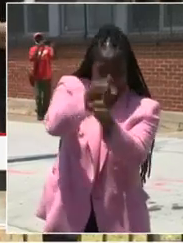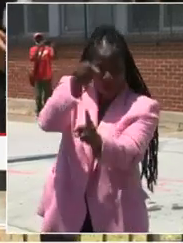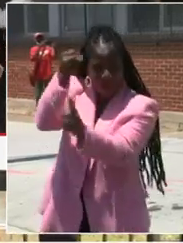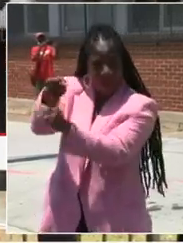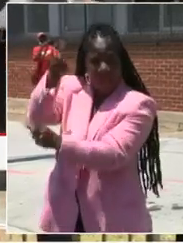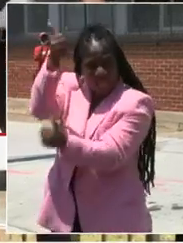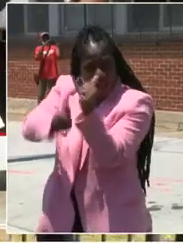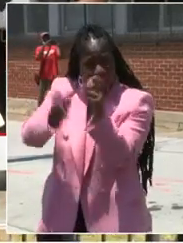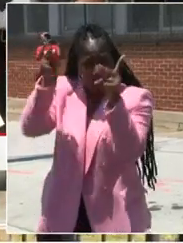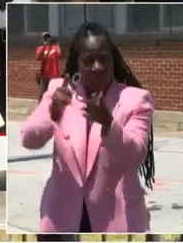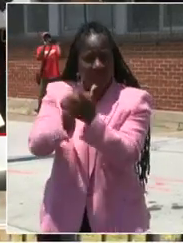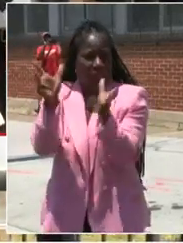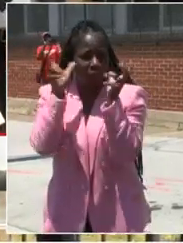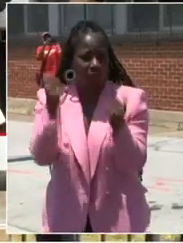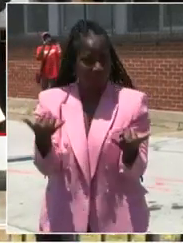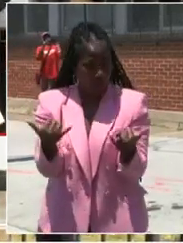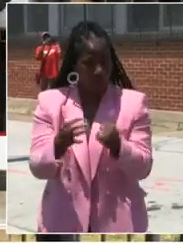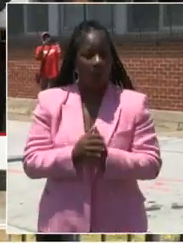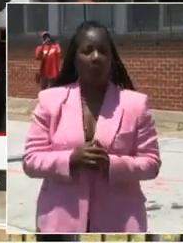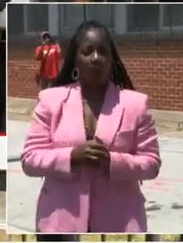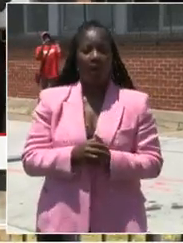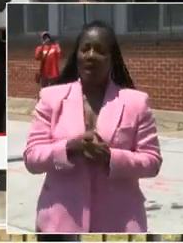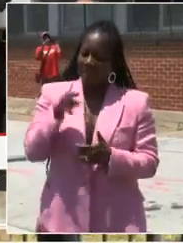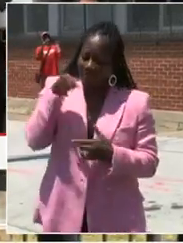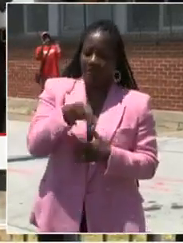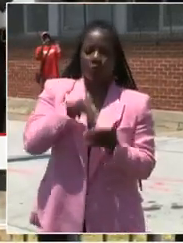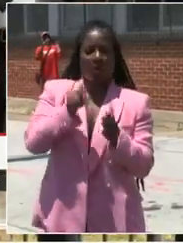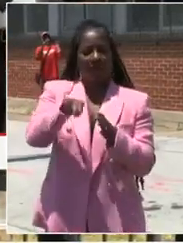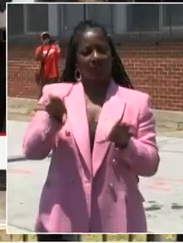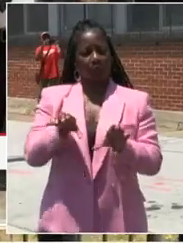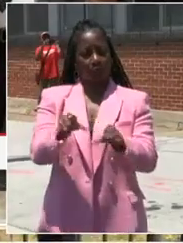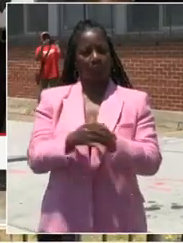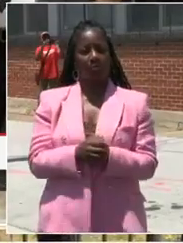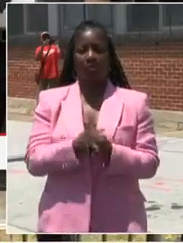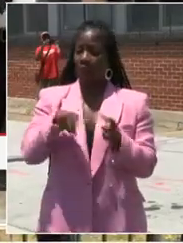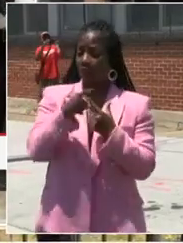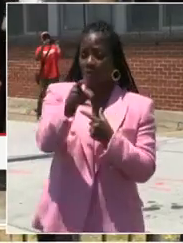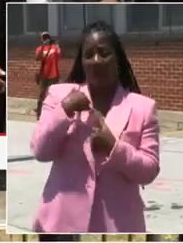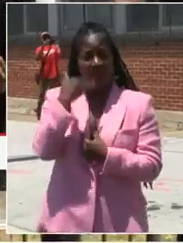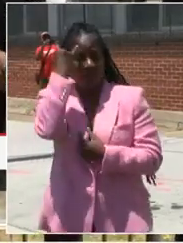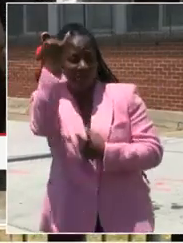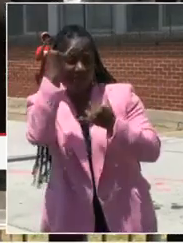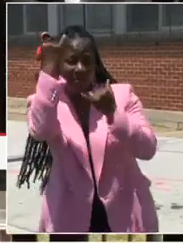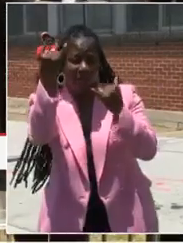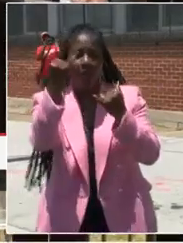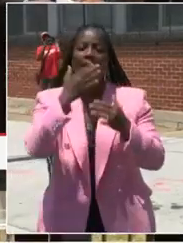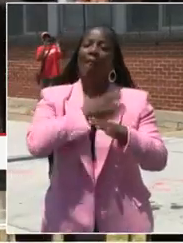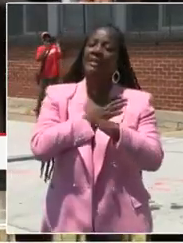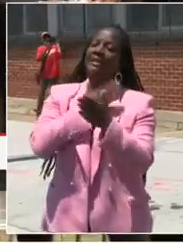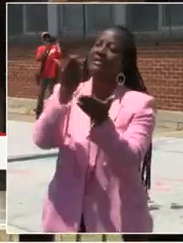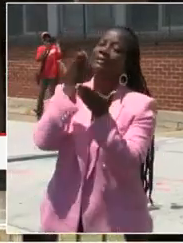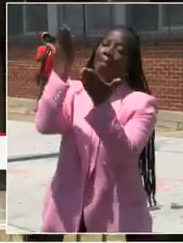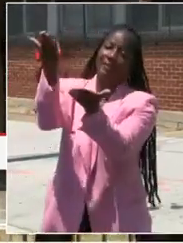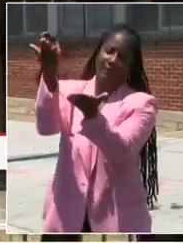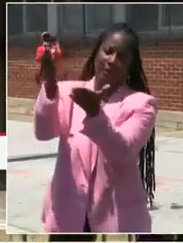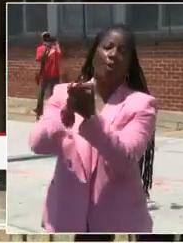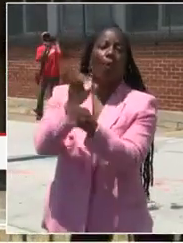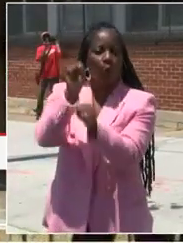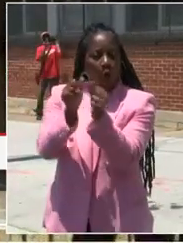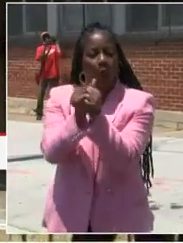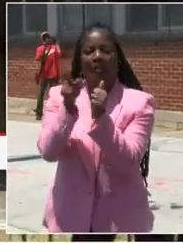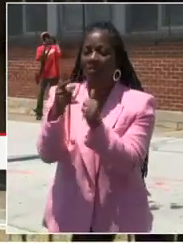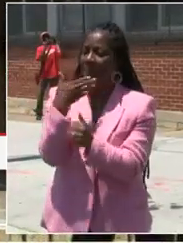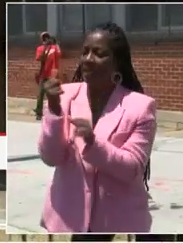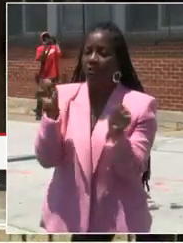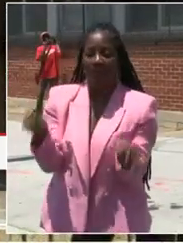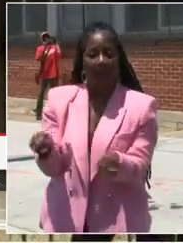person that hears me right now, this is what we have to do. So when you have these ideas, submit them. We're going to work with you the best that we